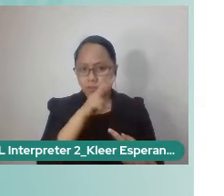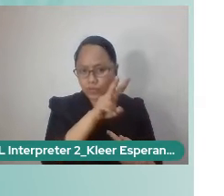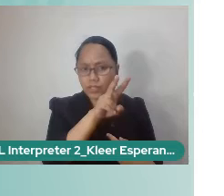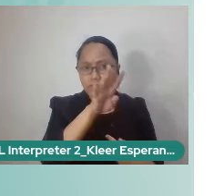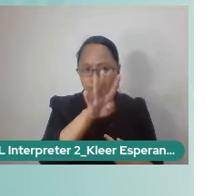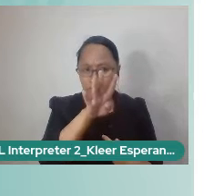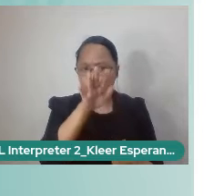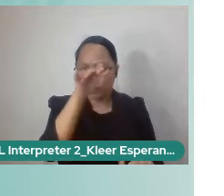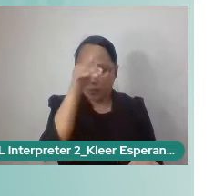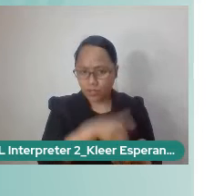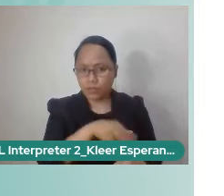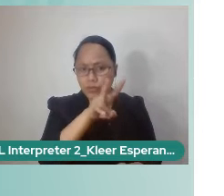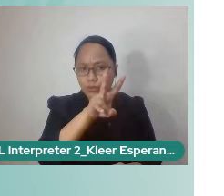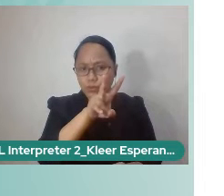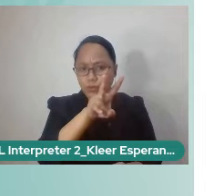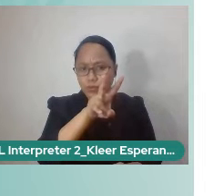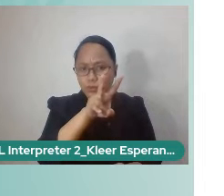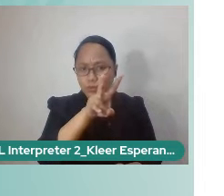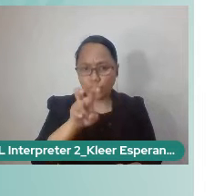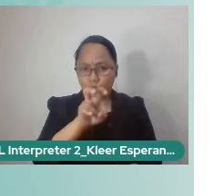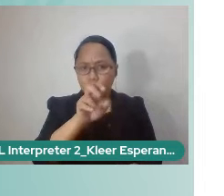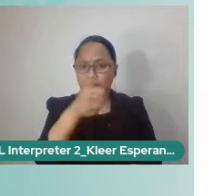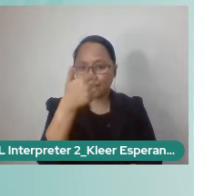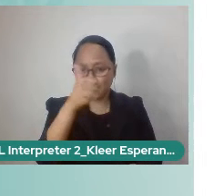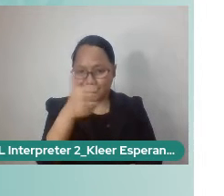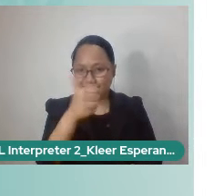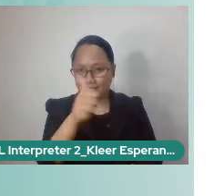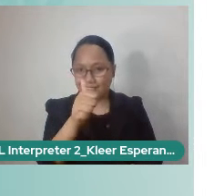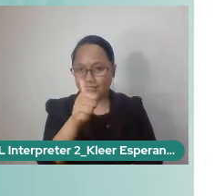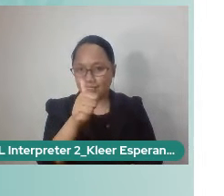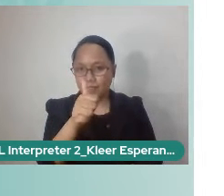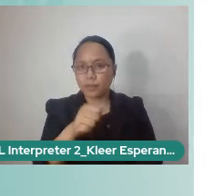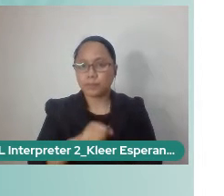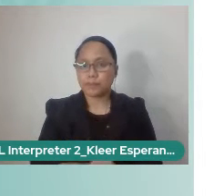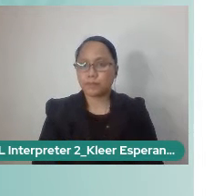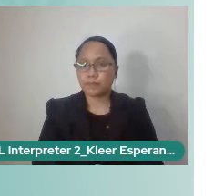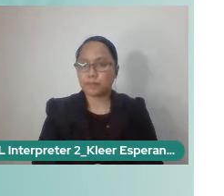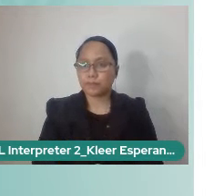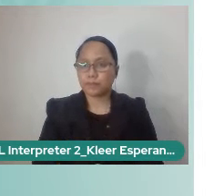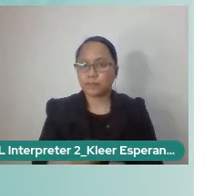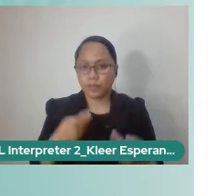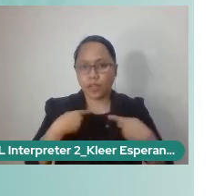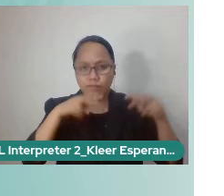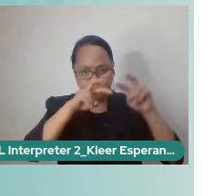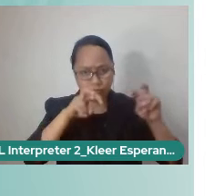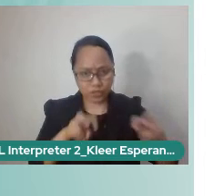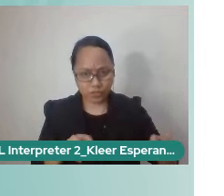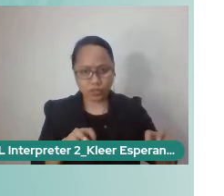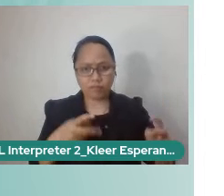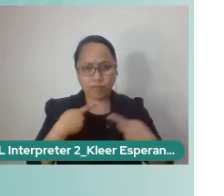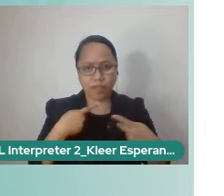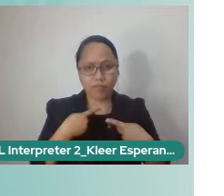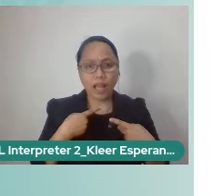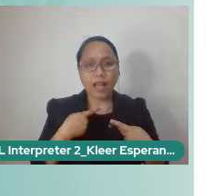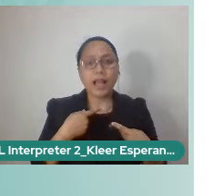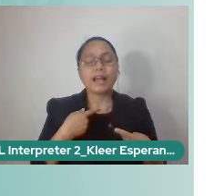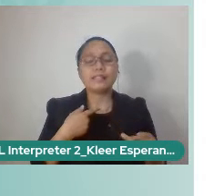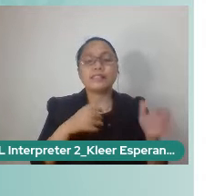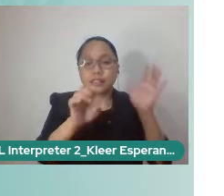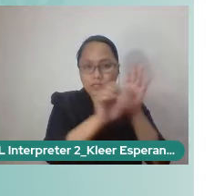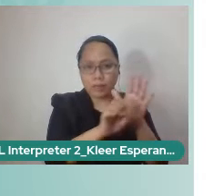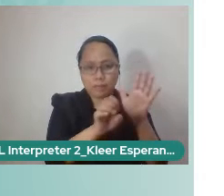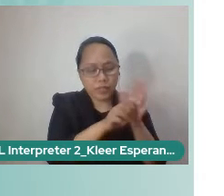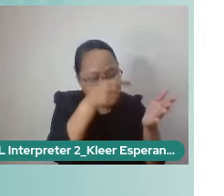24,210 women with HPV testing. 80% of these screening were with self-sampling. And we